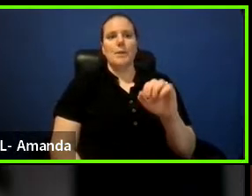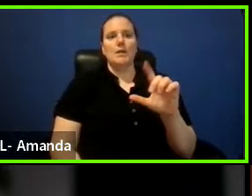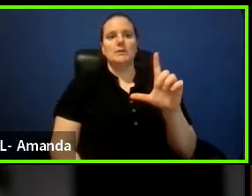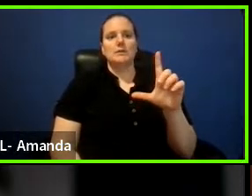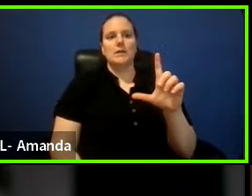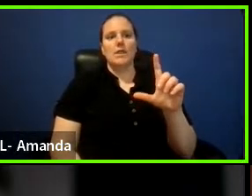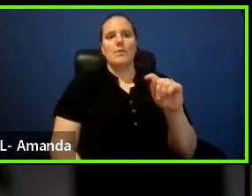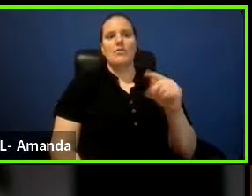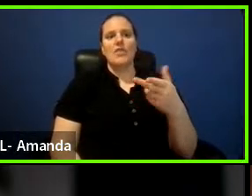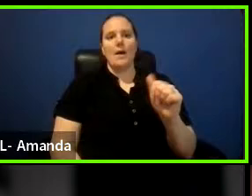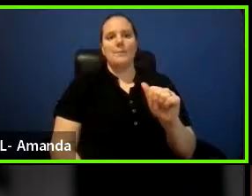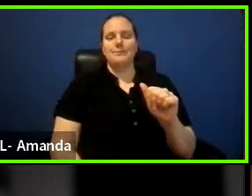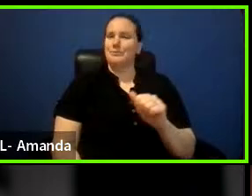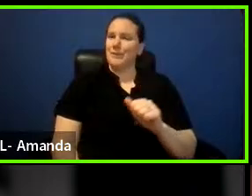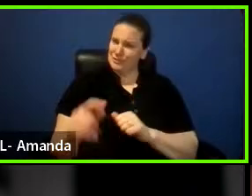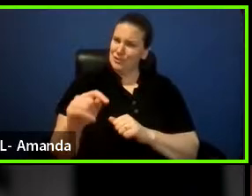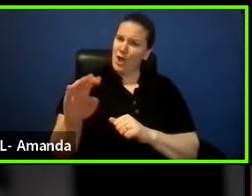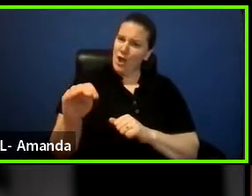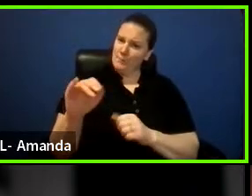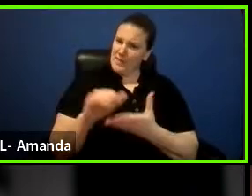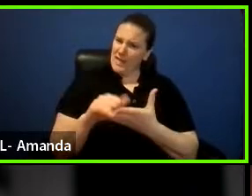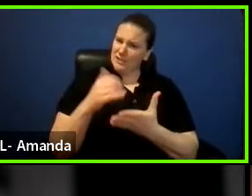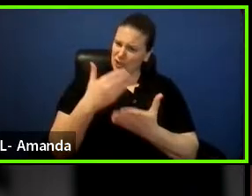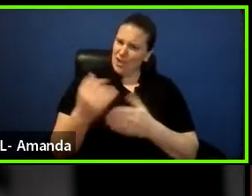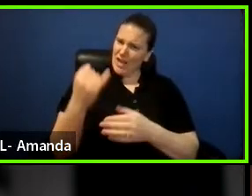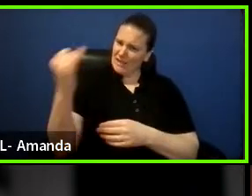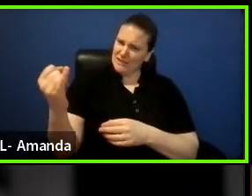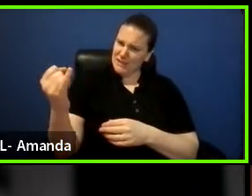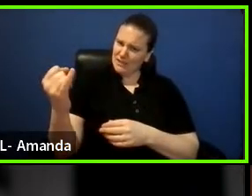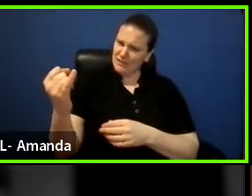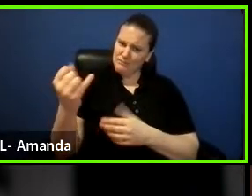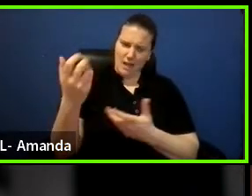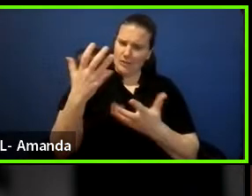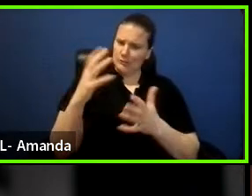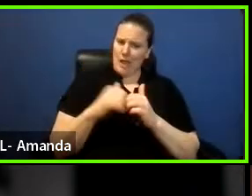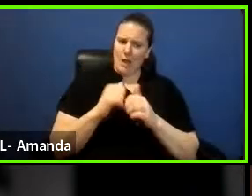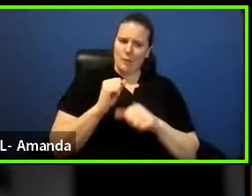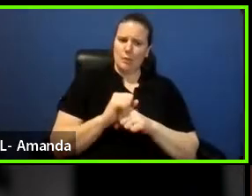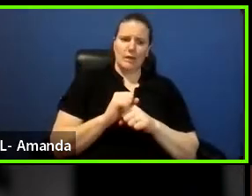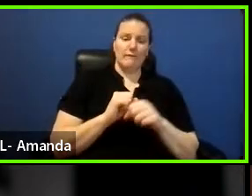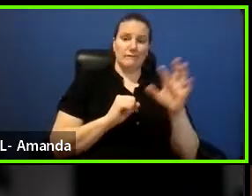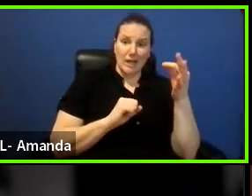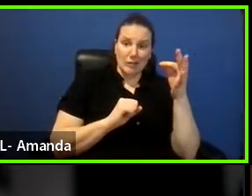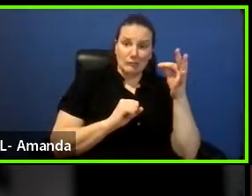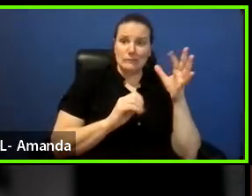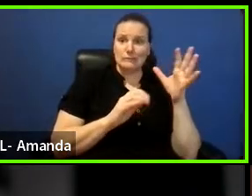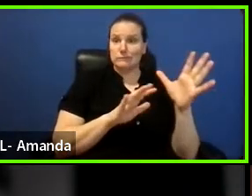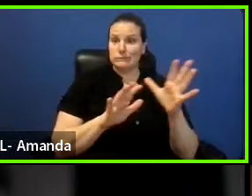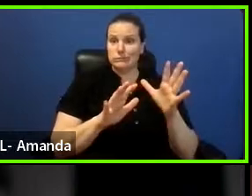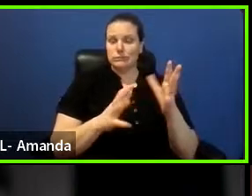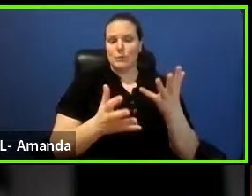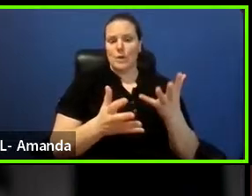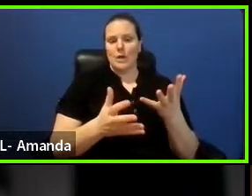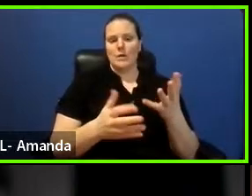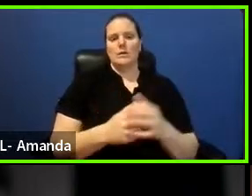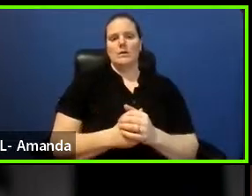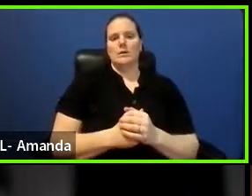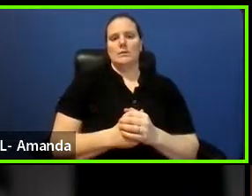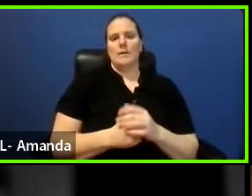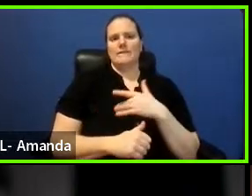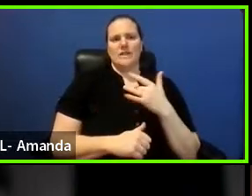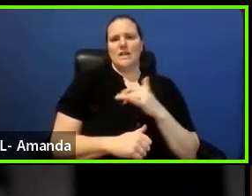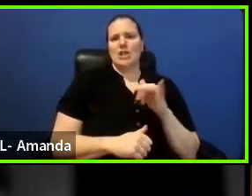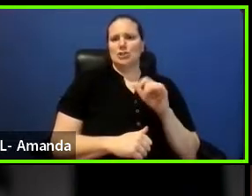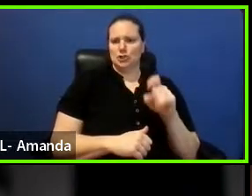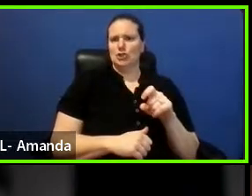Tom, I think that's a really good idea. I don't know how it would work federally or what, but I just feel like there ought to be a